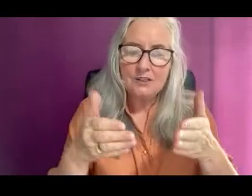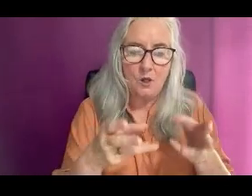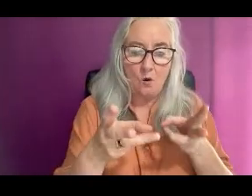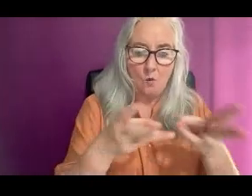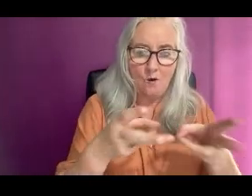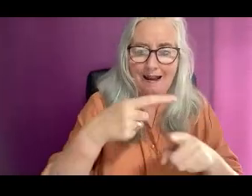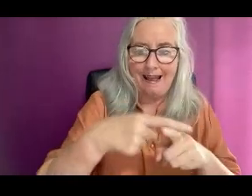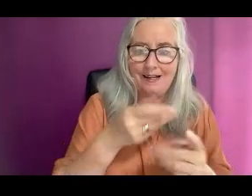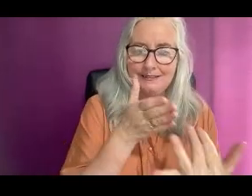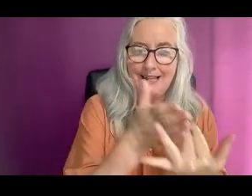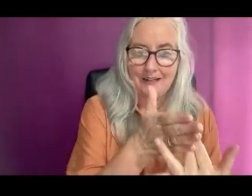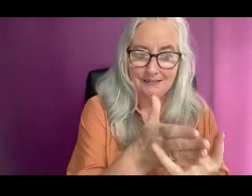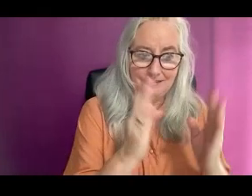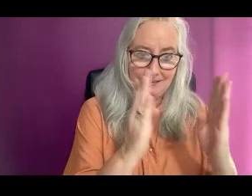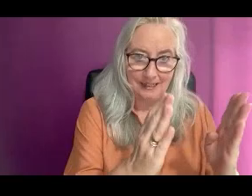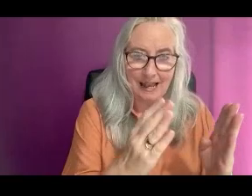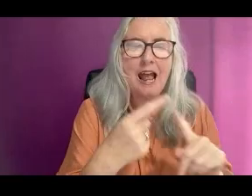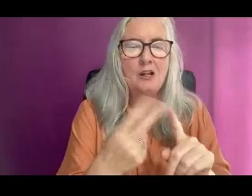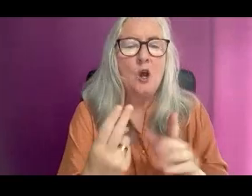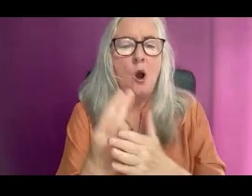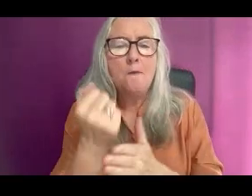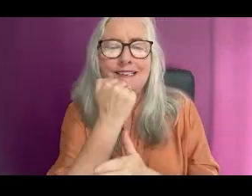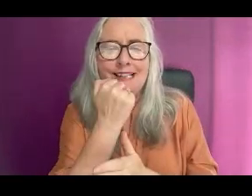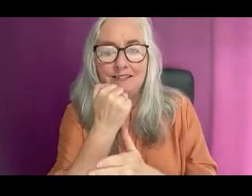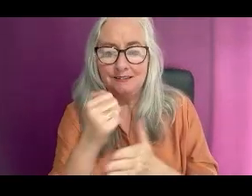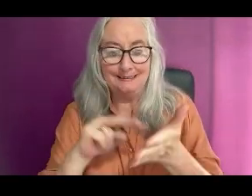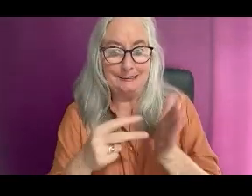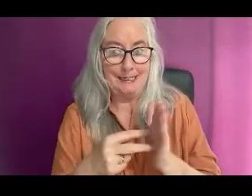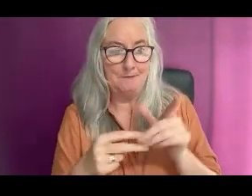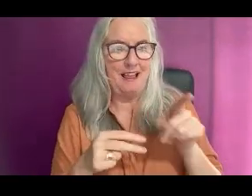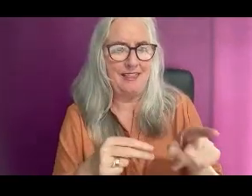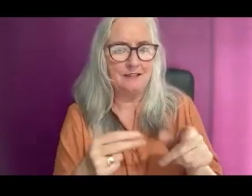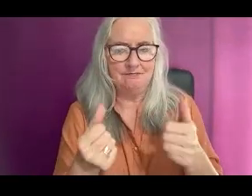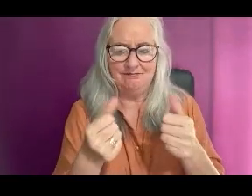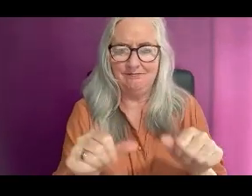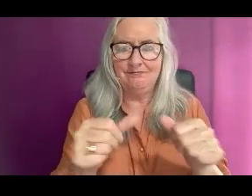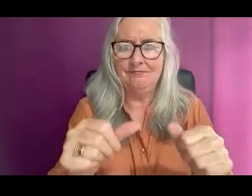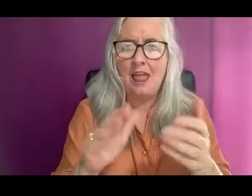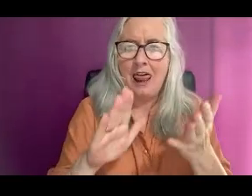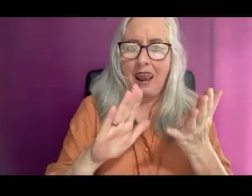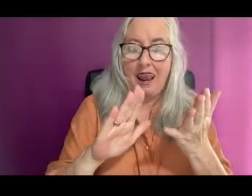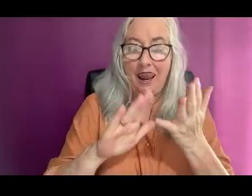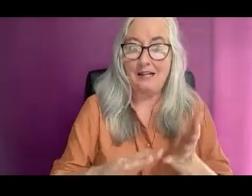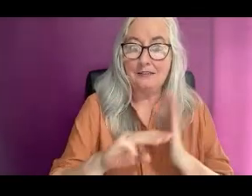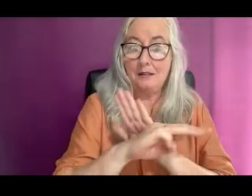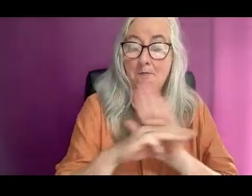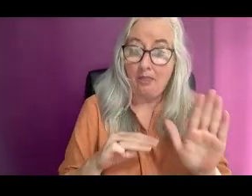access and the updates to the scheme that took place or took effect last month. So